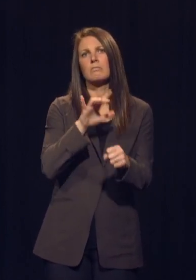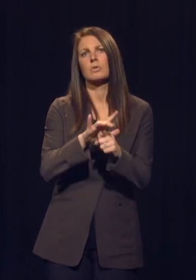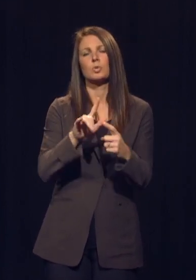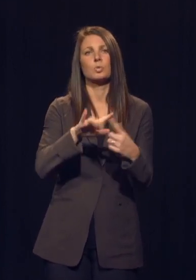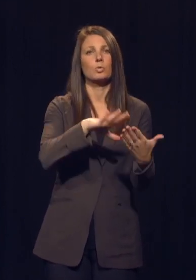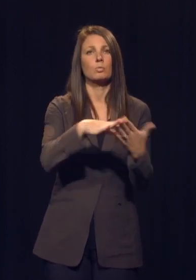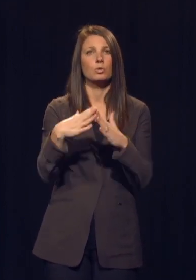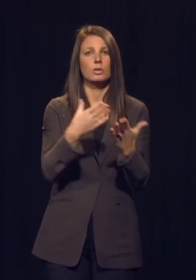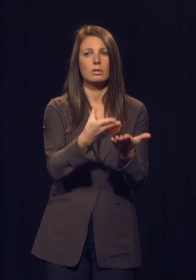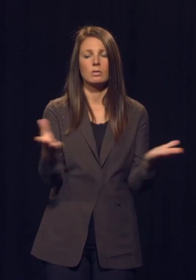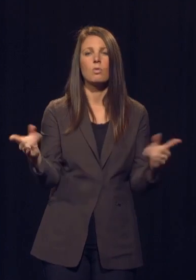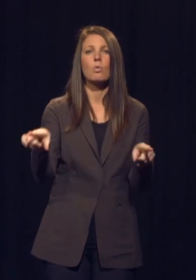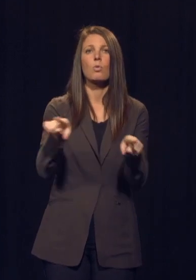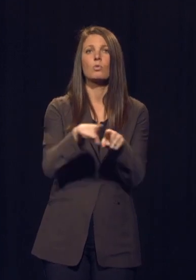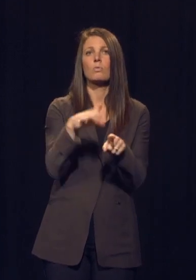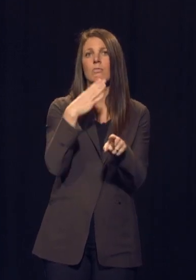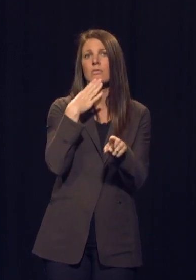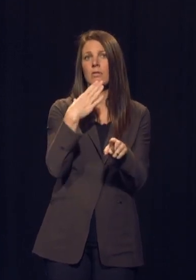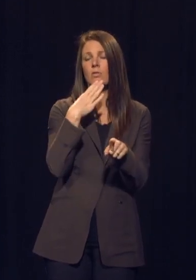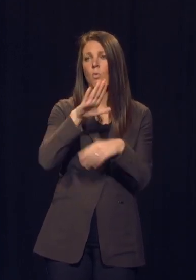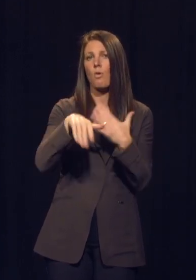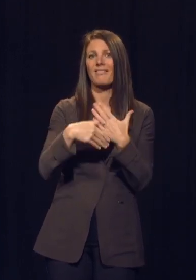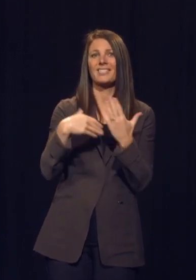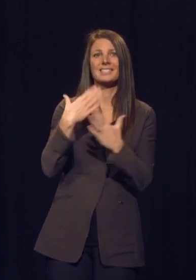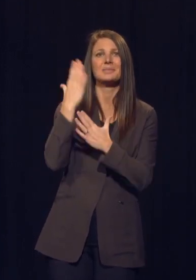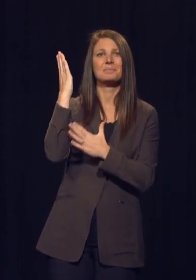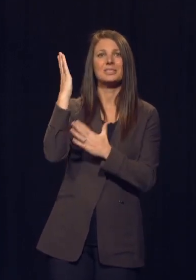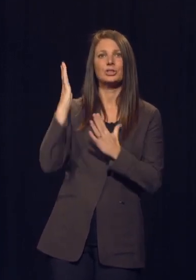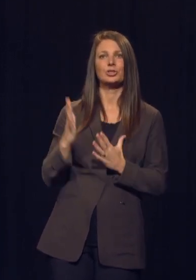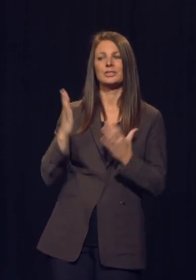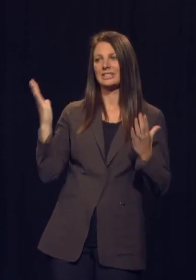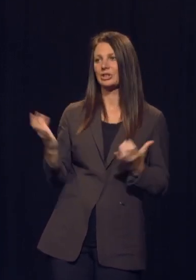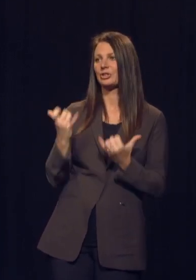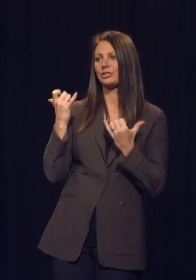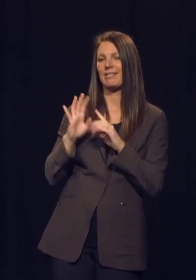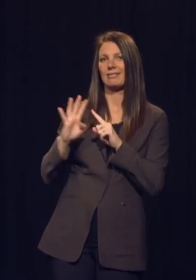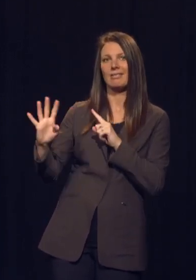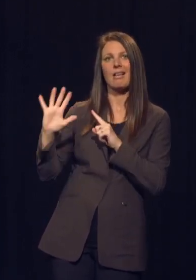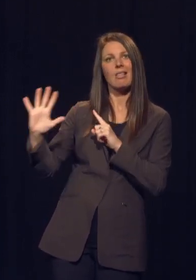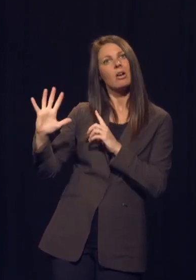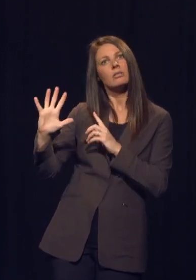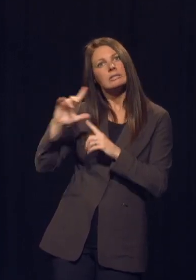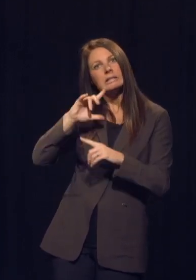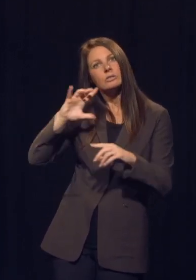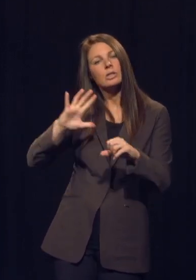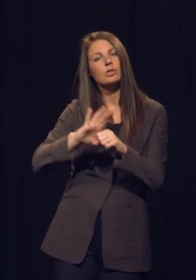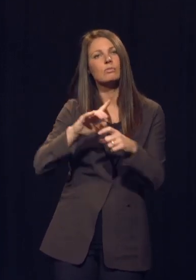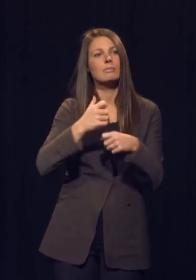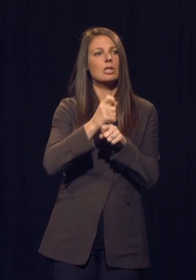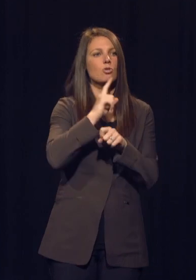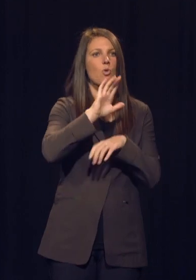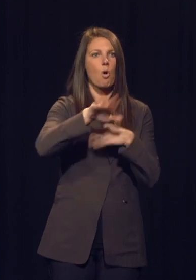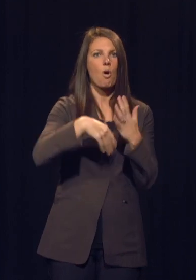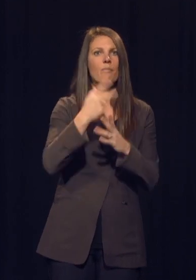community. I'd also like to thank all of the speakers here today for their collective dedication to ensuring all